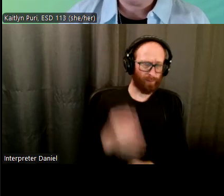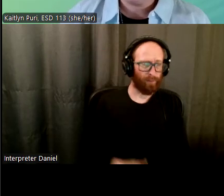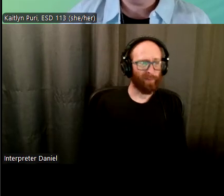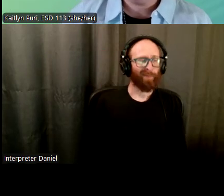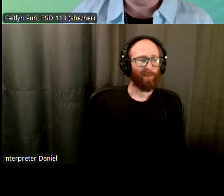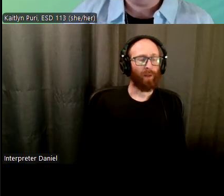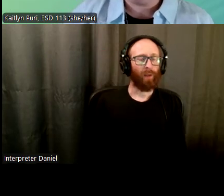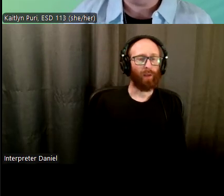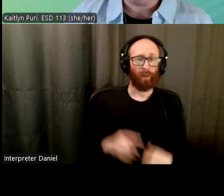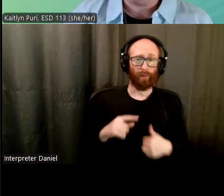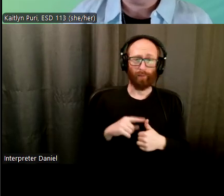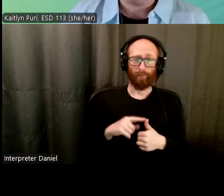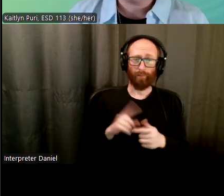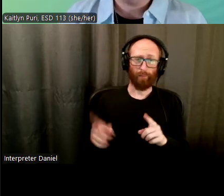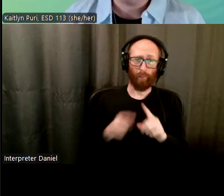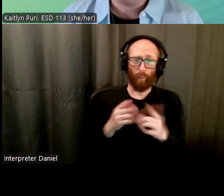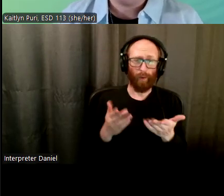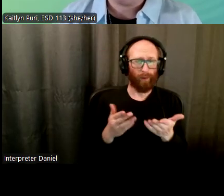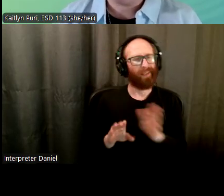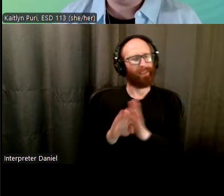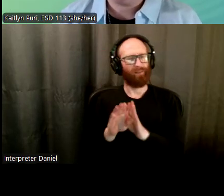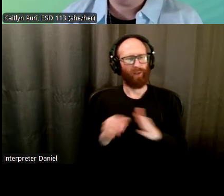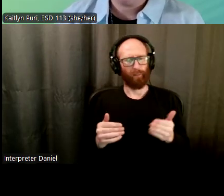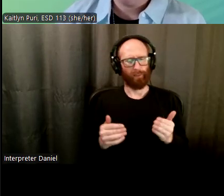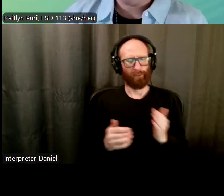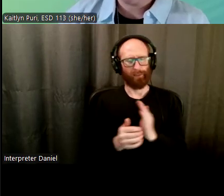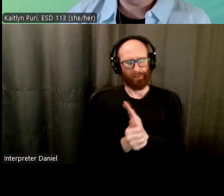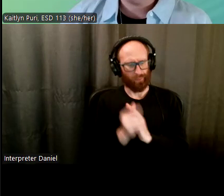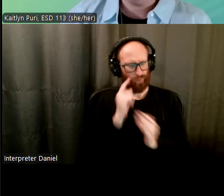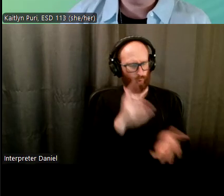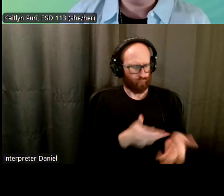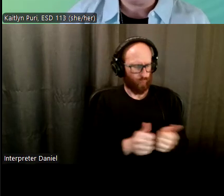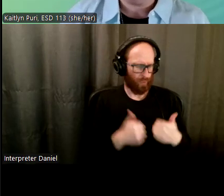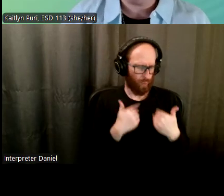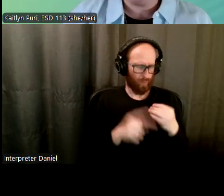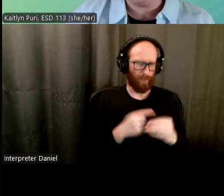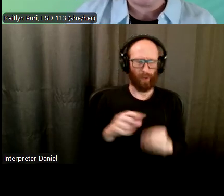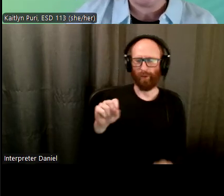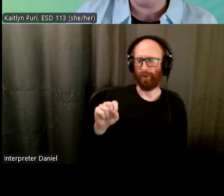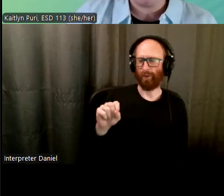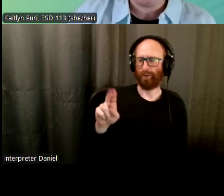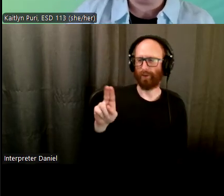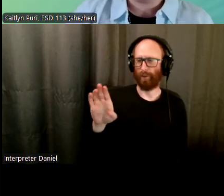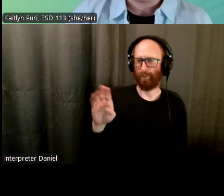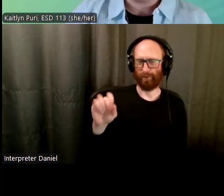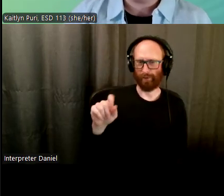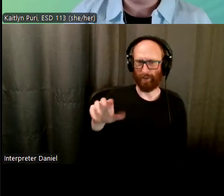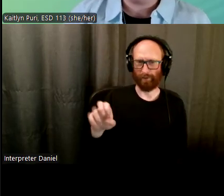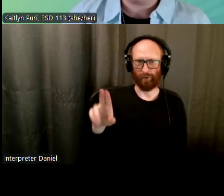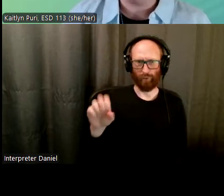for talking to youth about substance use. Our Friends for Life presentation is